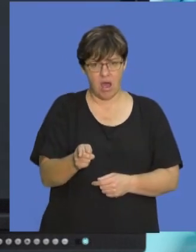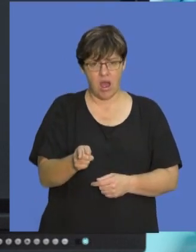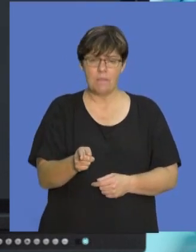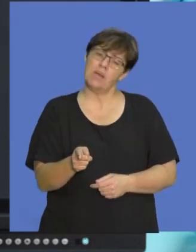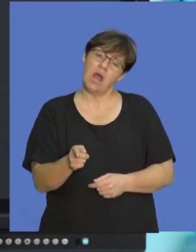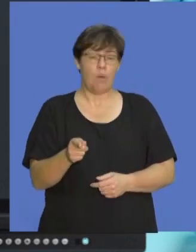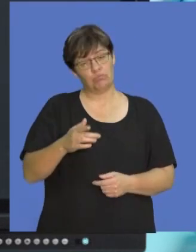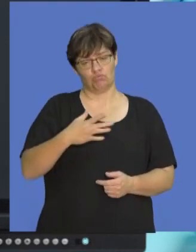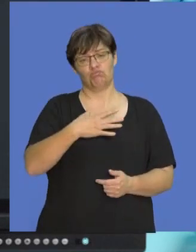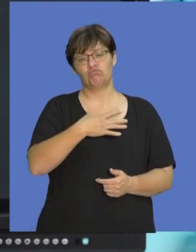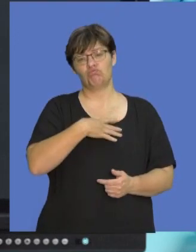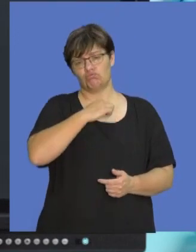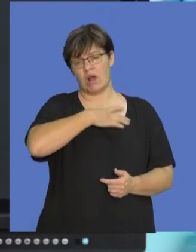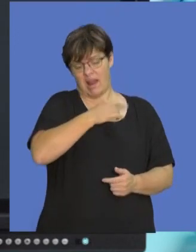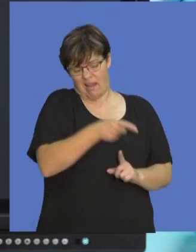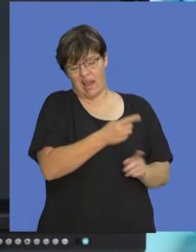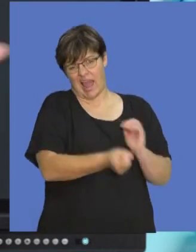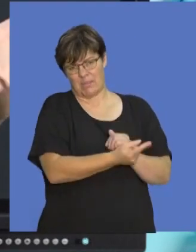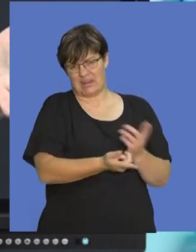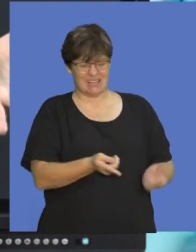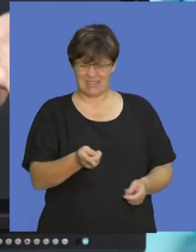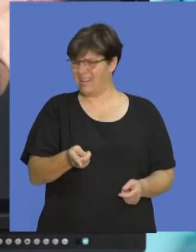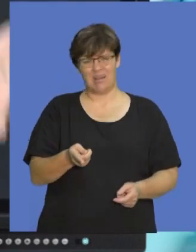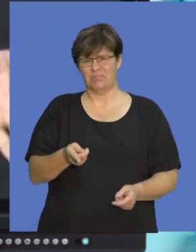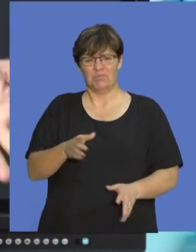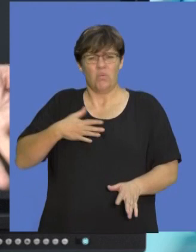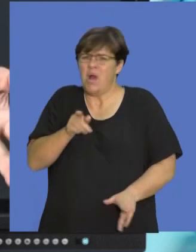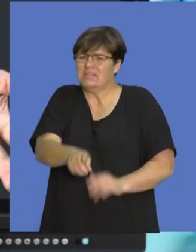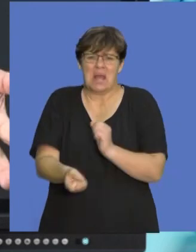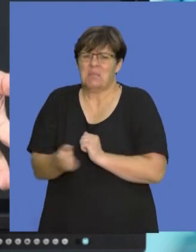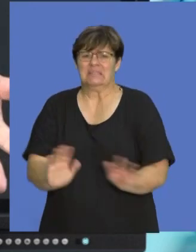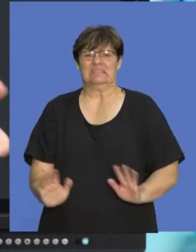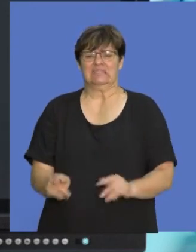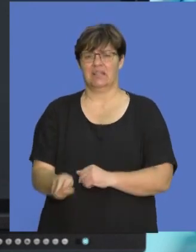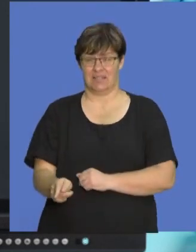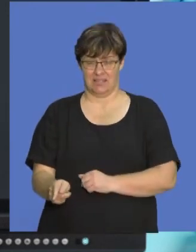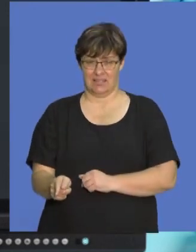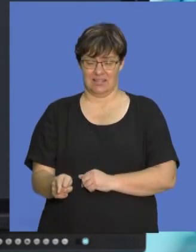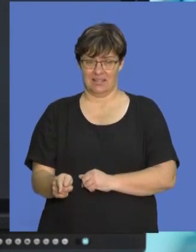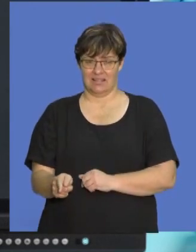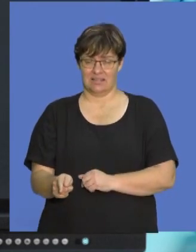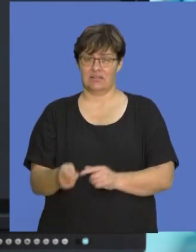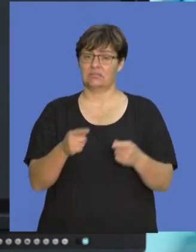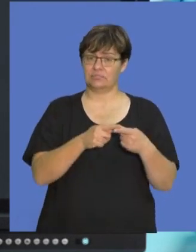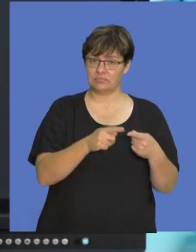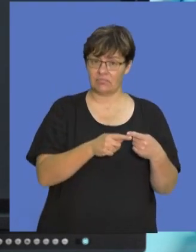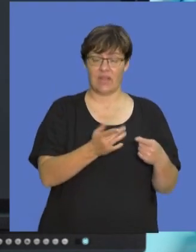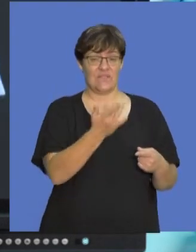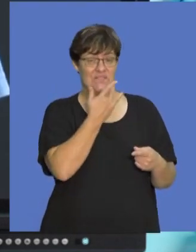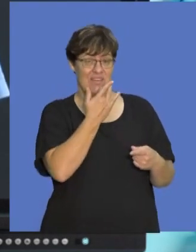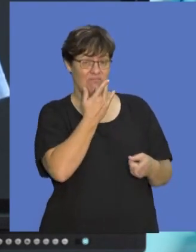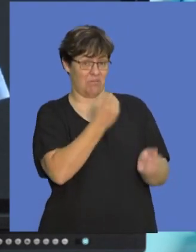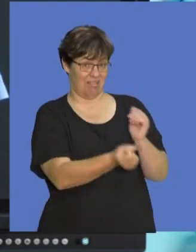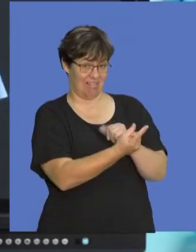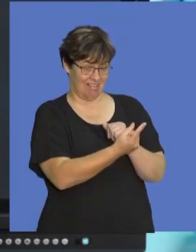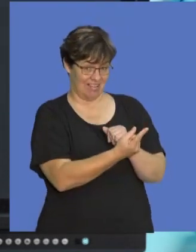we would like to happen. Some of them might be things that we don't like happening. So we have things that are called